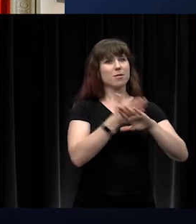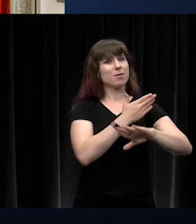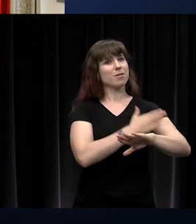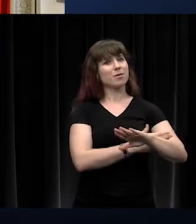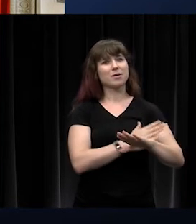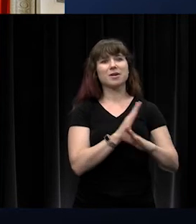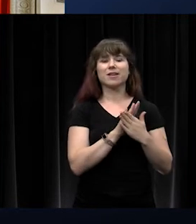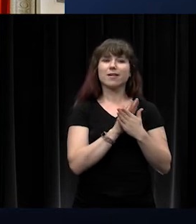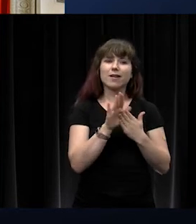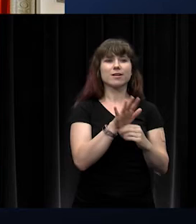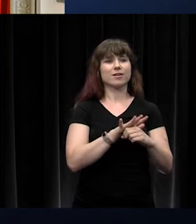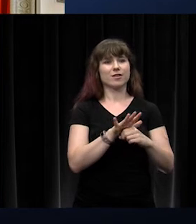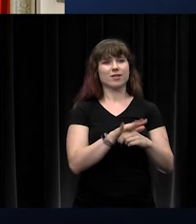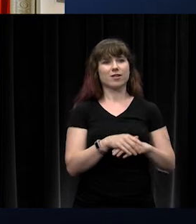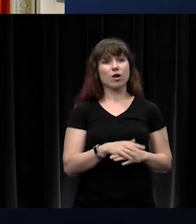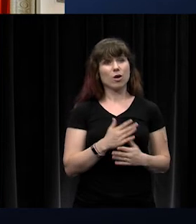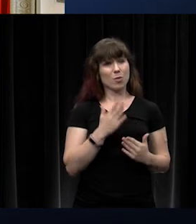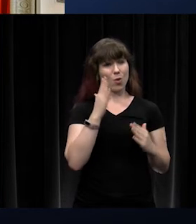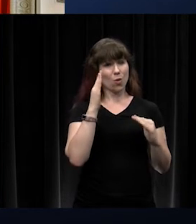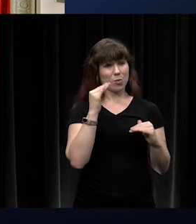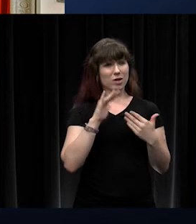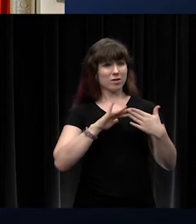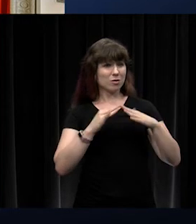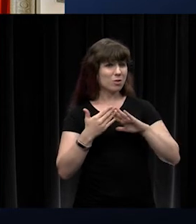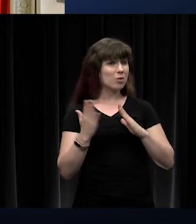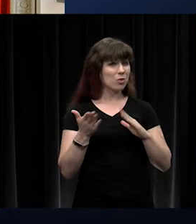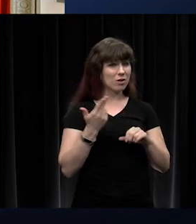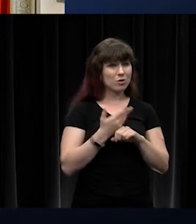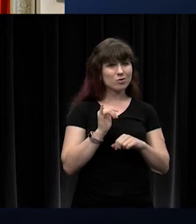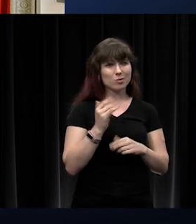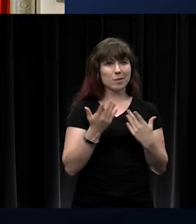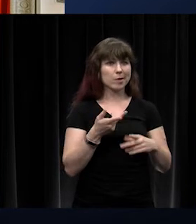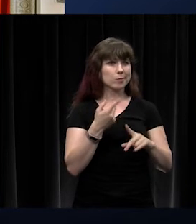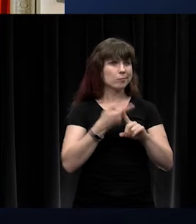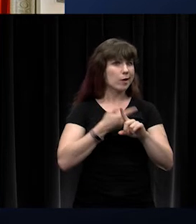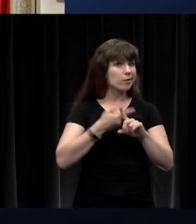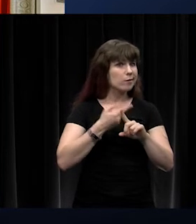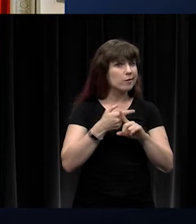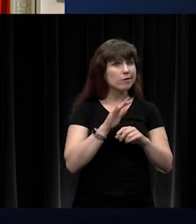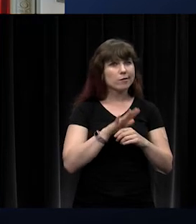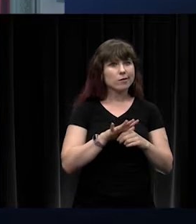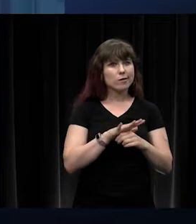And we're also hoping that it could be used for maybe some rental space as well.